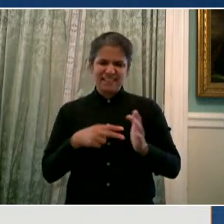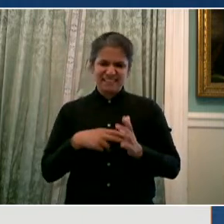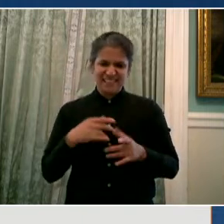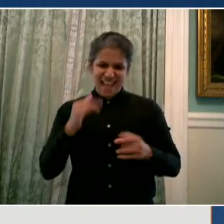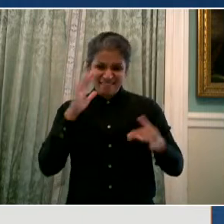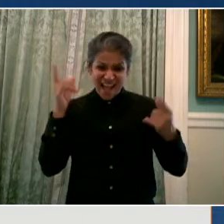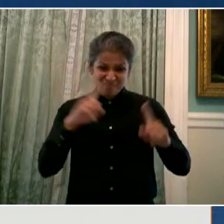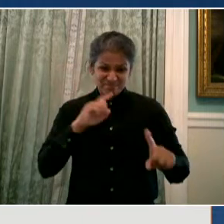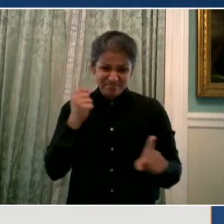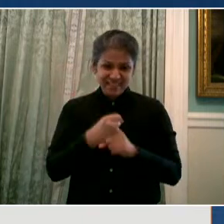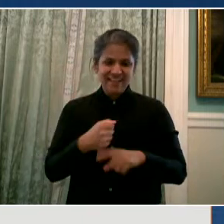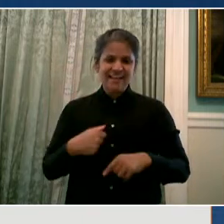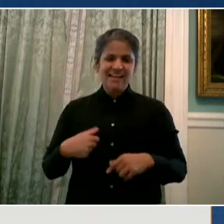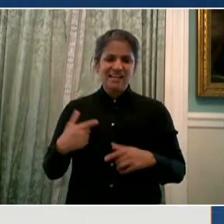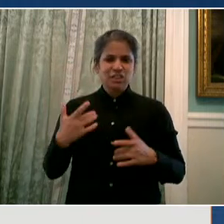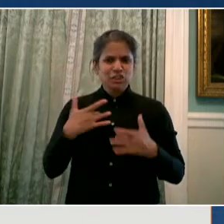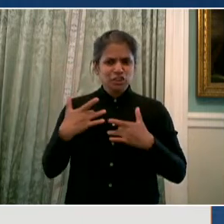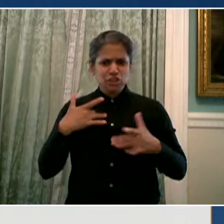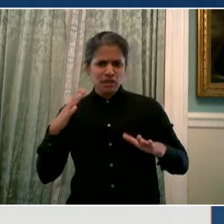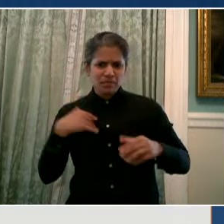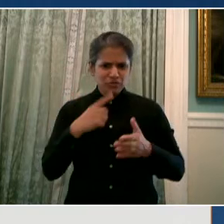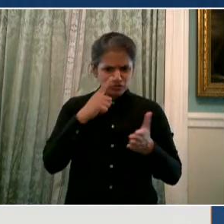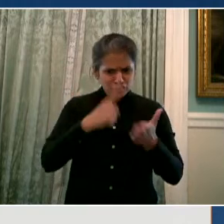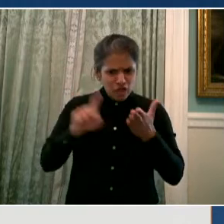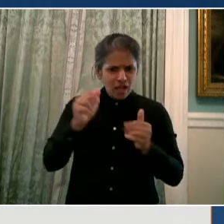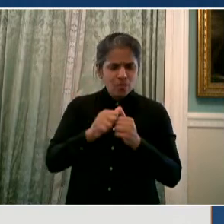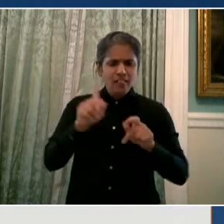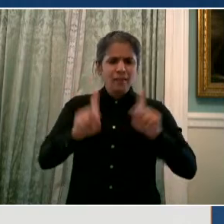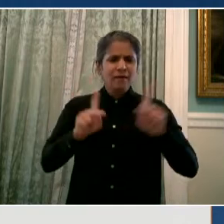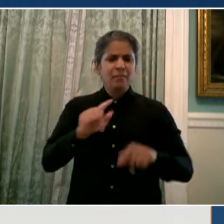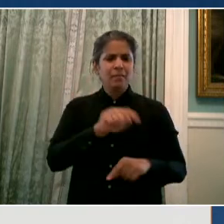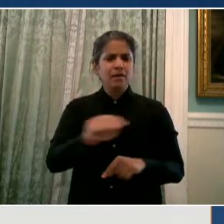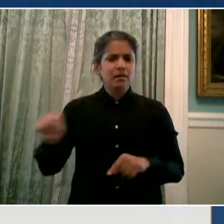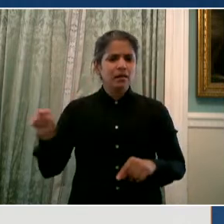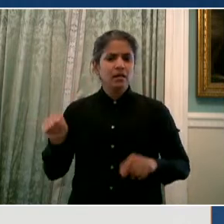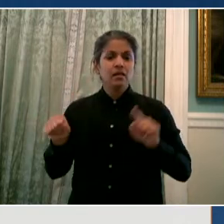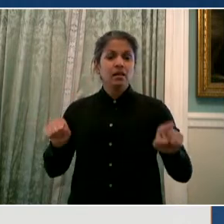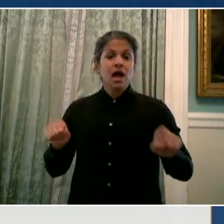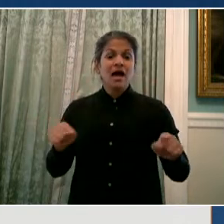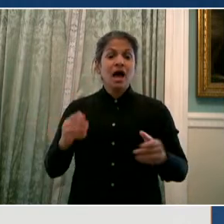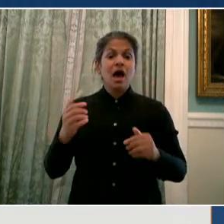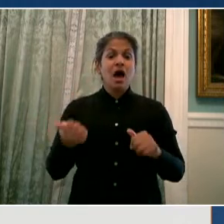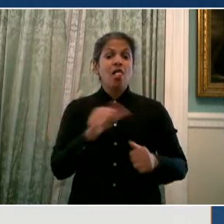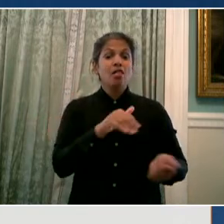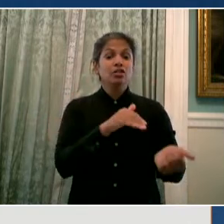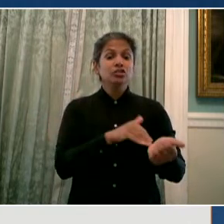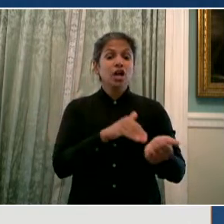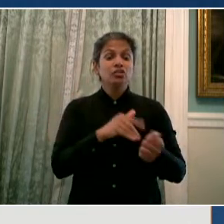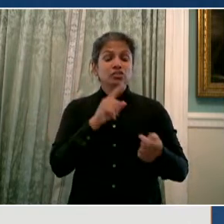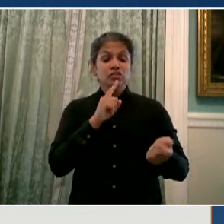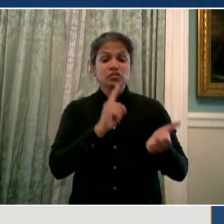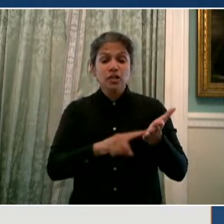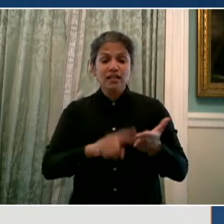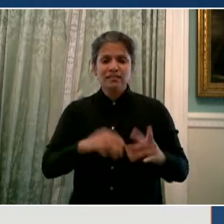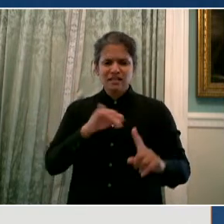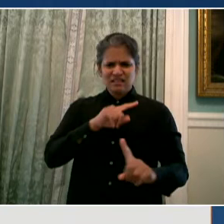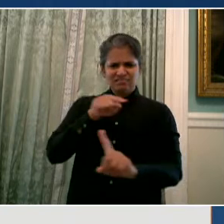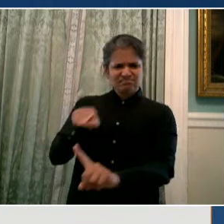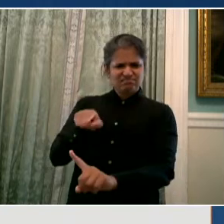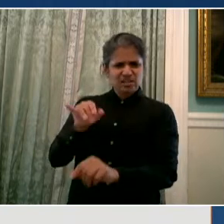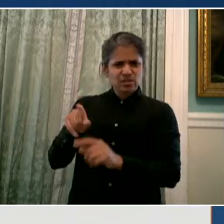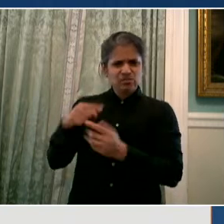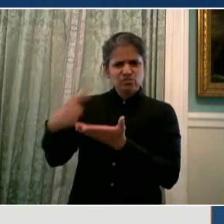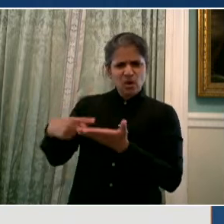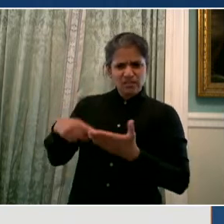will go into this a little bit more, are people with specific conditions. Through the weekend, tonight, we are monitoring